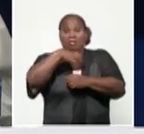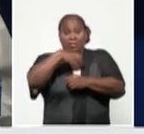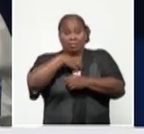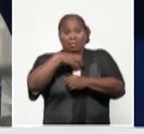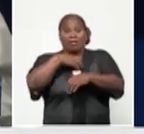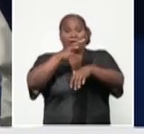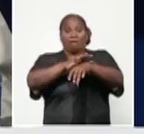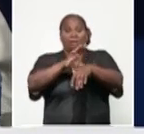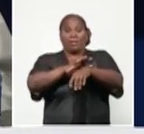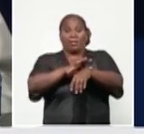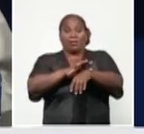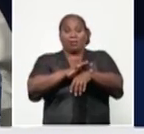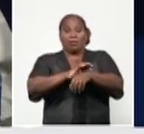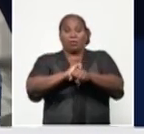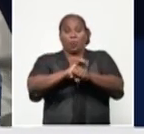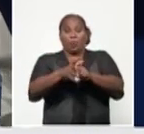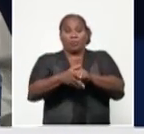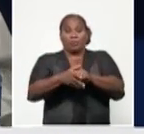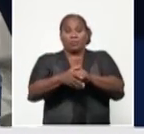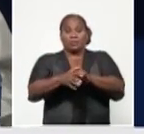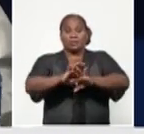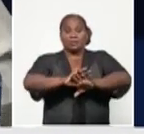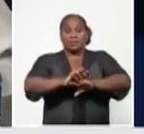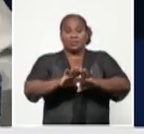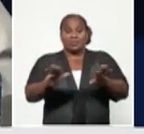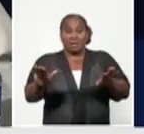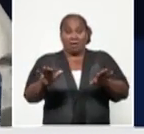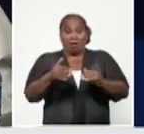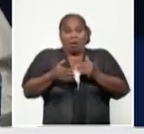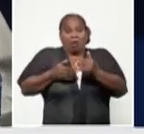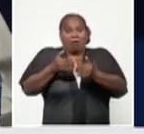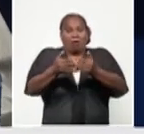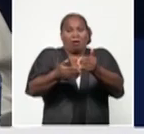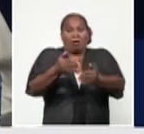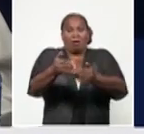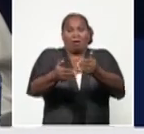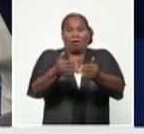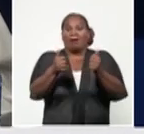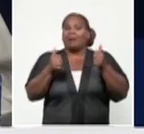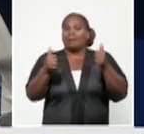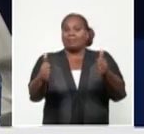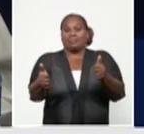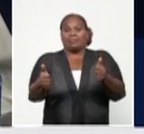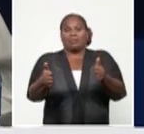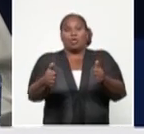diagnosed with the virus to date, of which, and given their positive response to